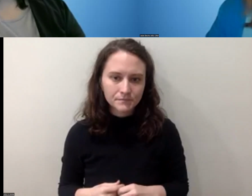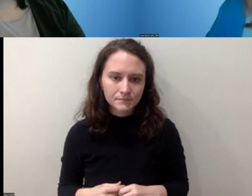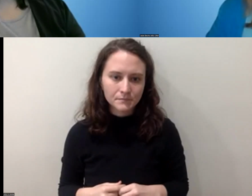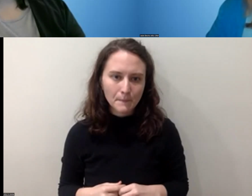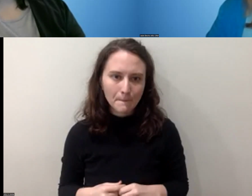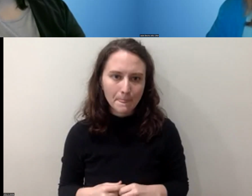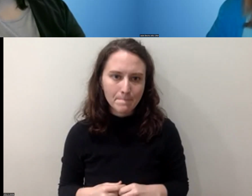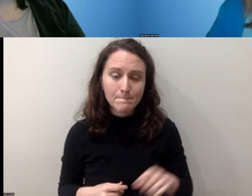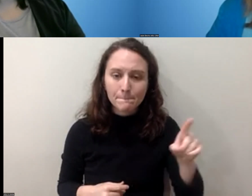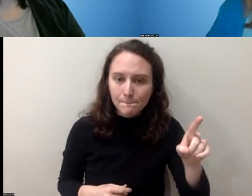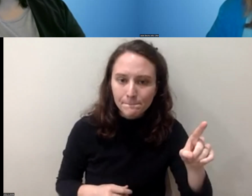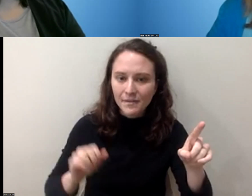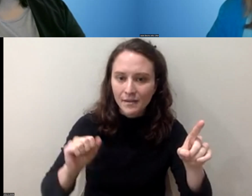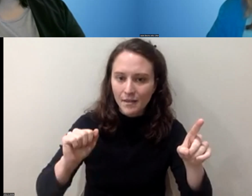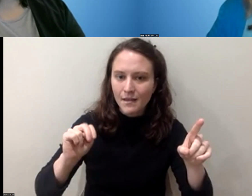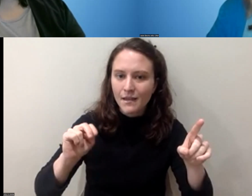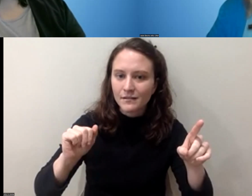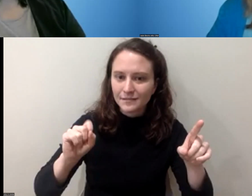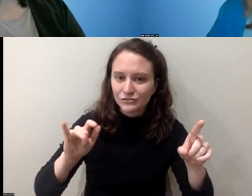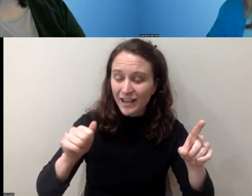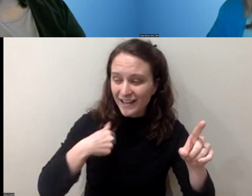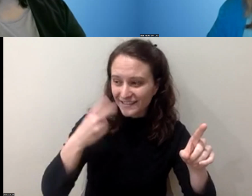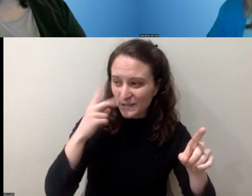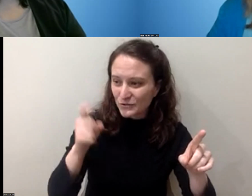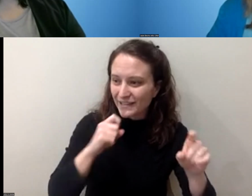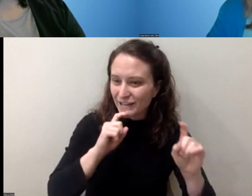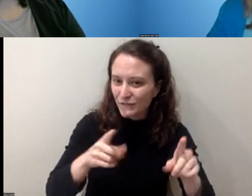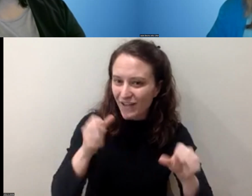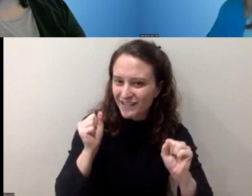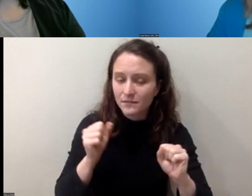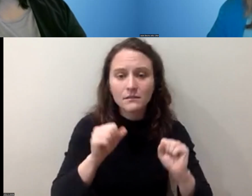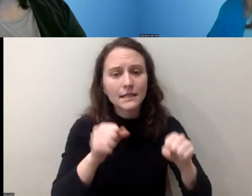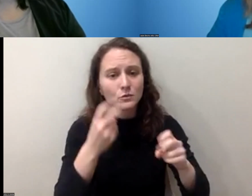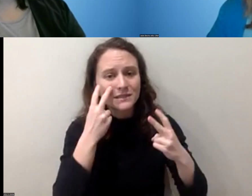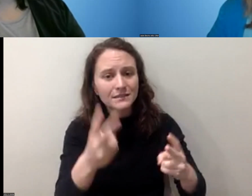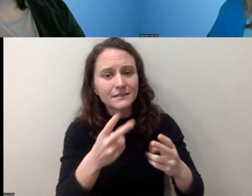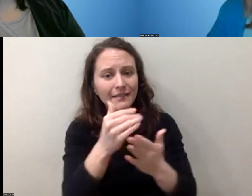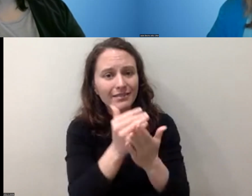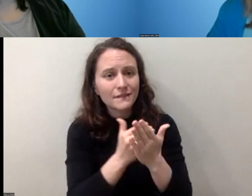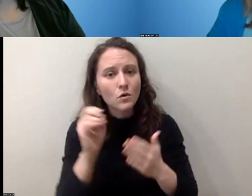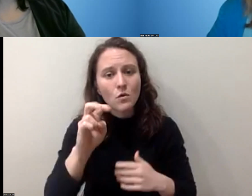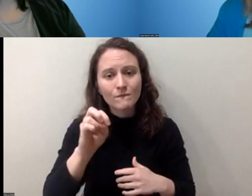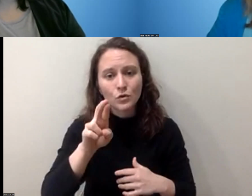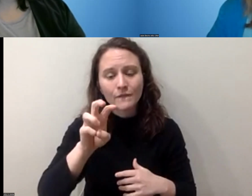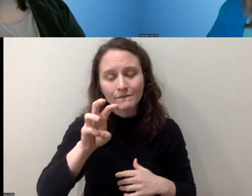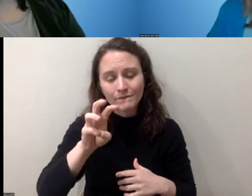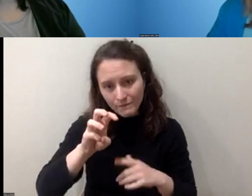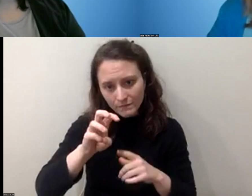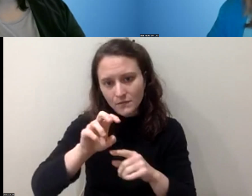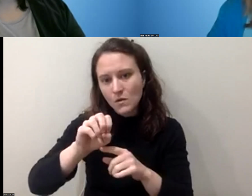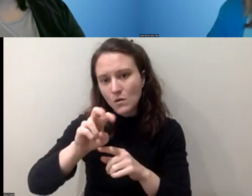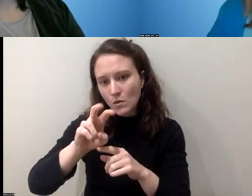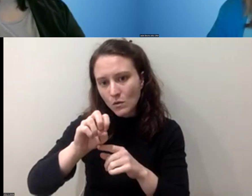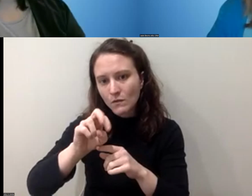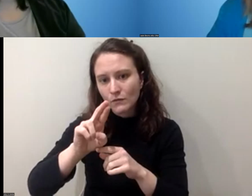I see a question I can answer really quickly in a minute. Is there a way to see a list of overdue reports for an institution? And yes, in your signing